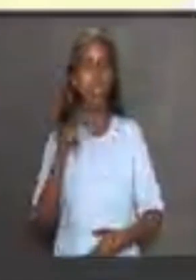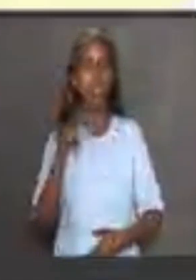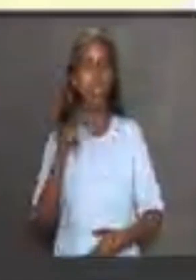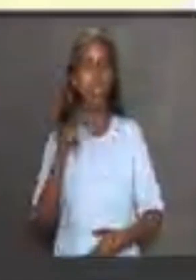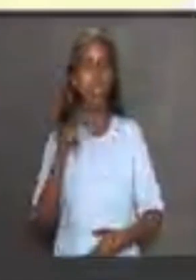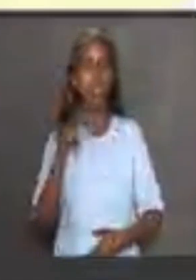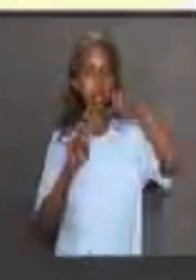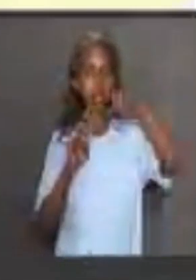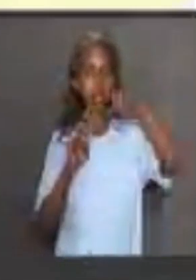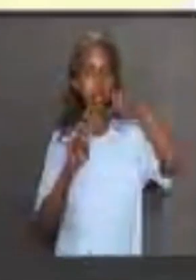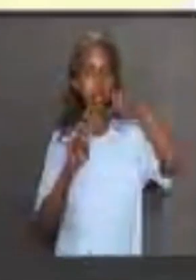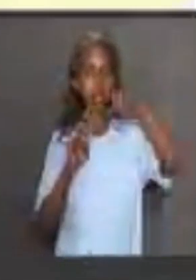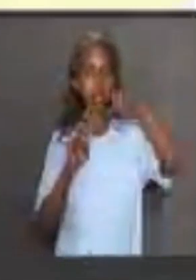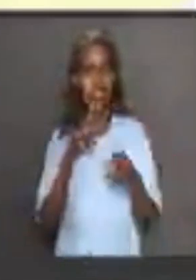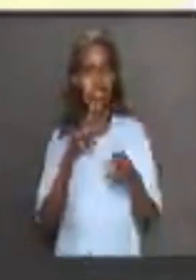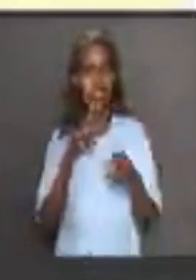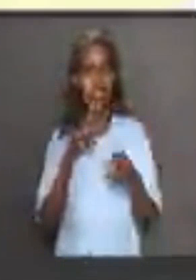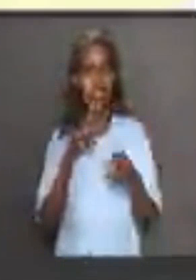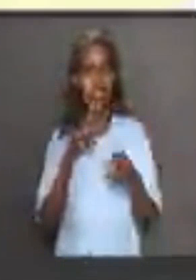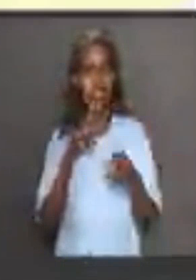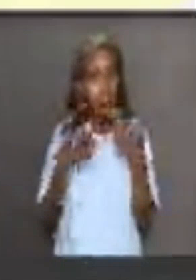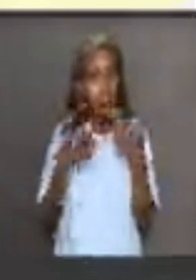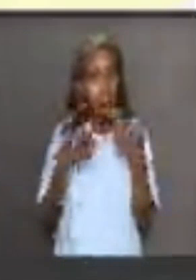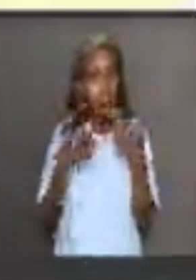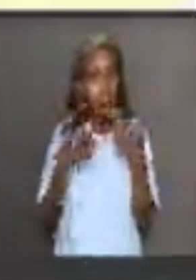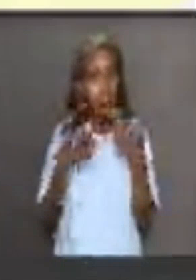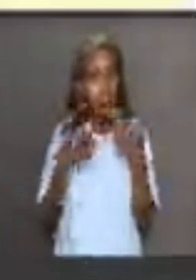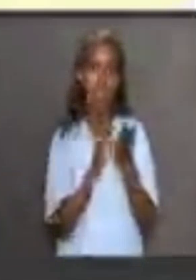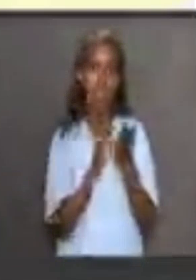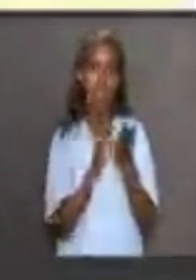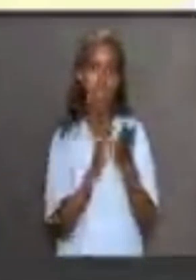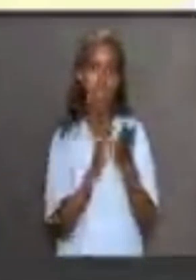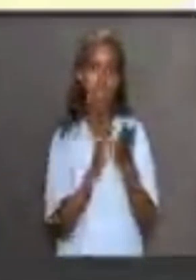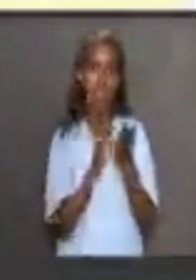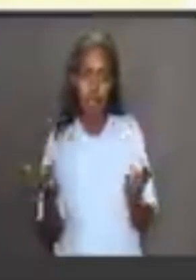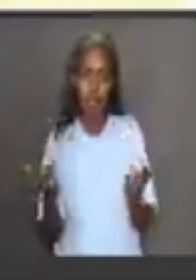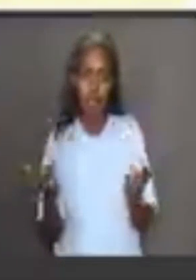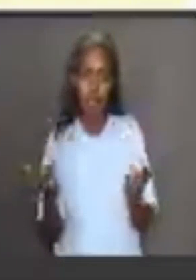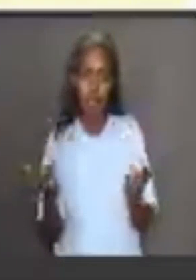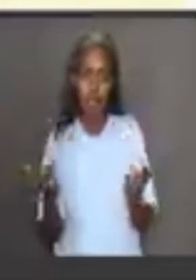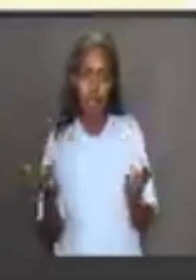Since all real numbers can be located on the number line